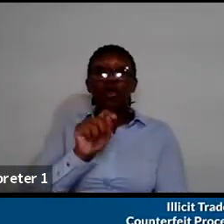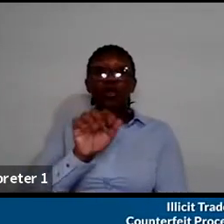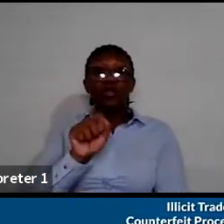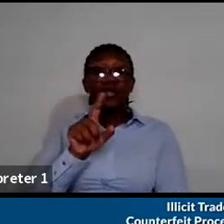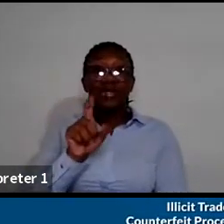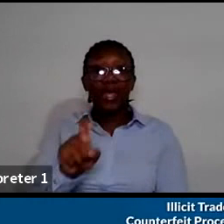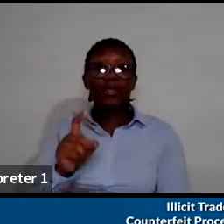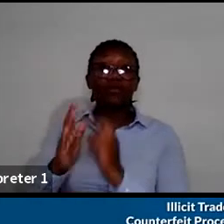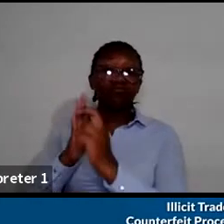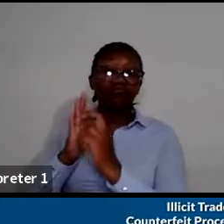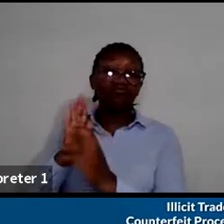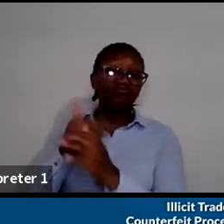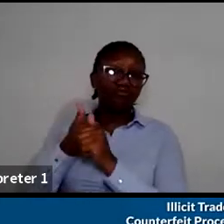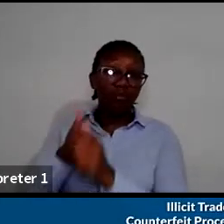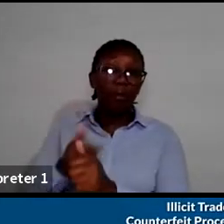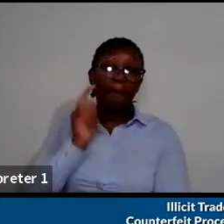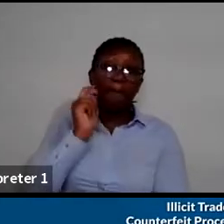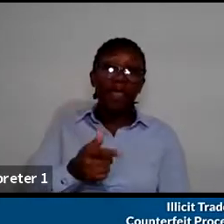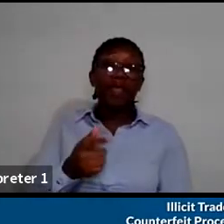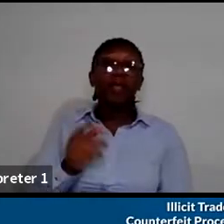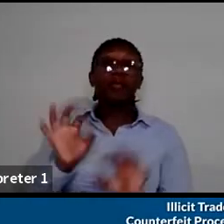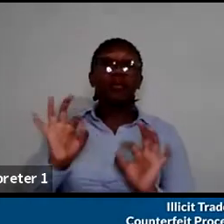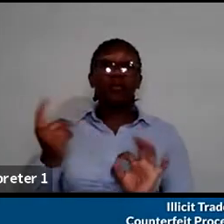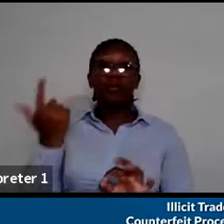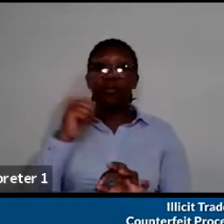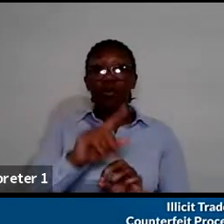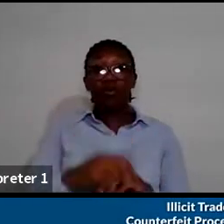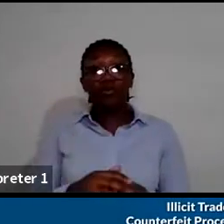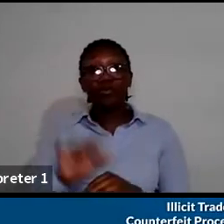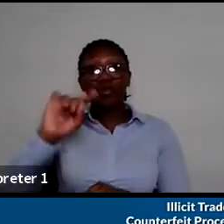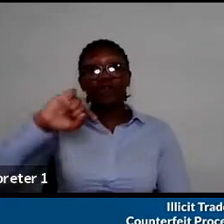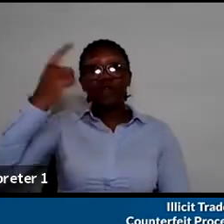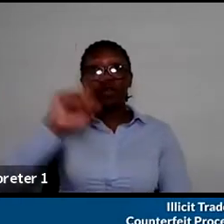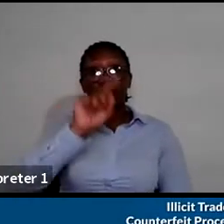concerned. Now, the first question,